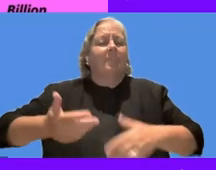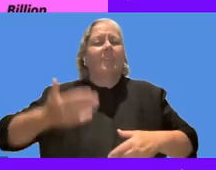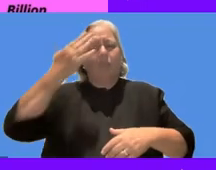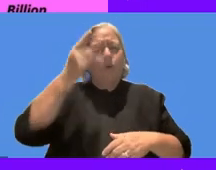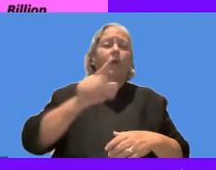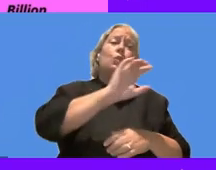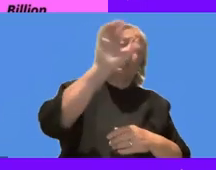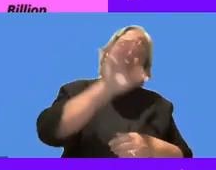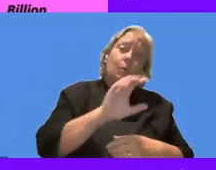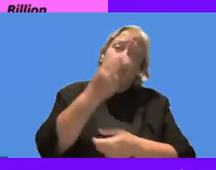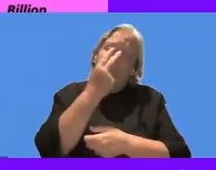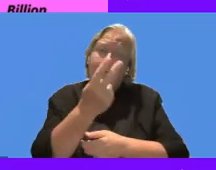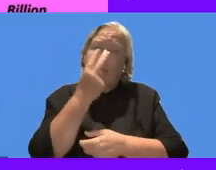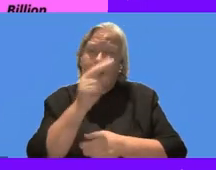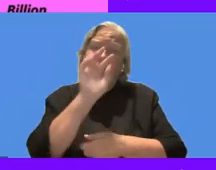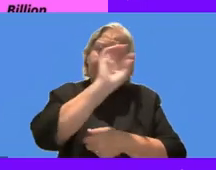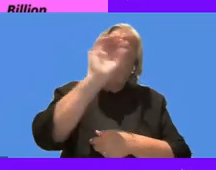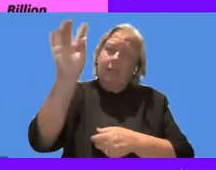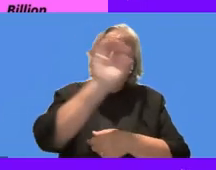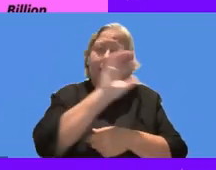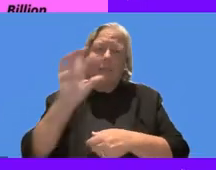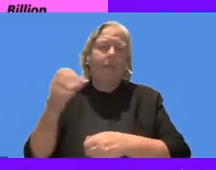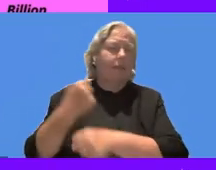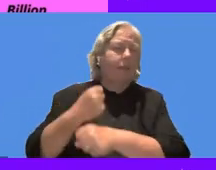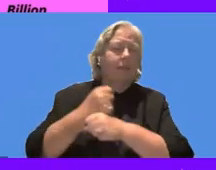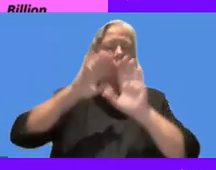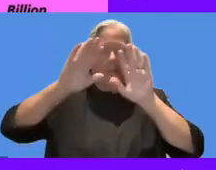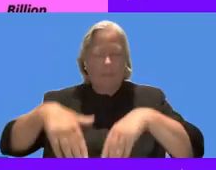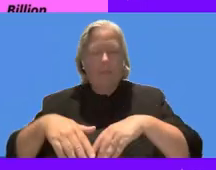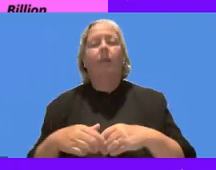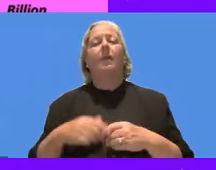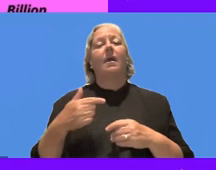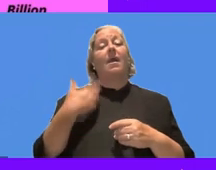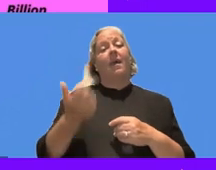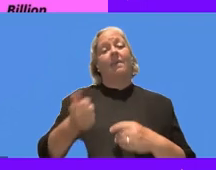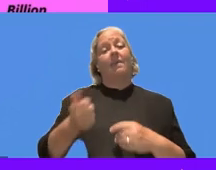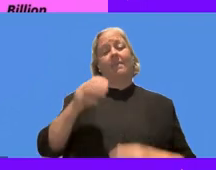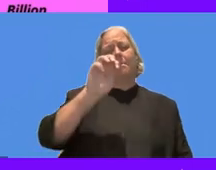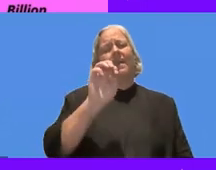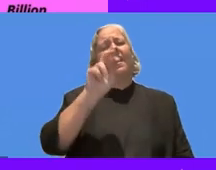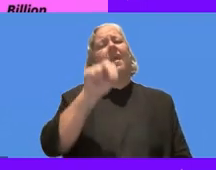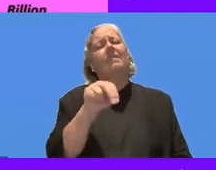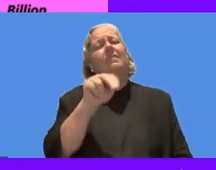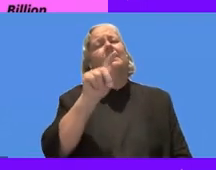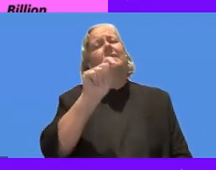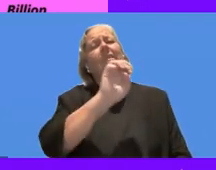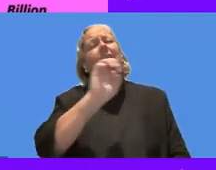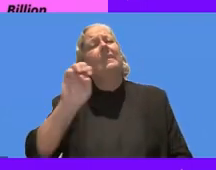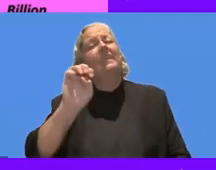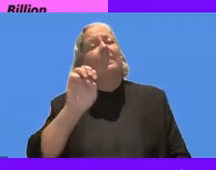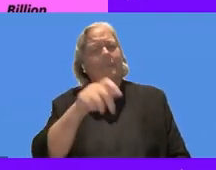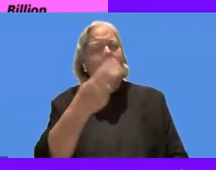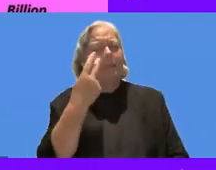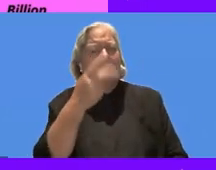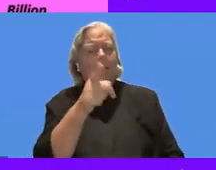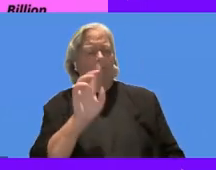stay engaged. So we've got a Mentimeter poll. You may have seen this as you joined this morning, came into